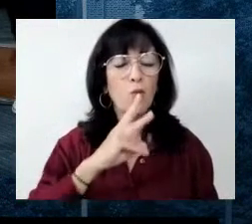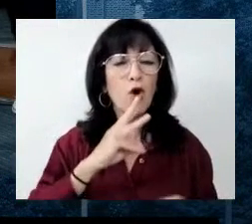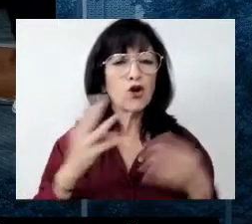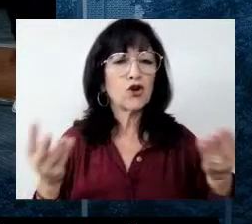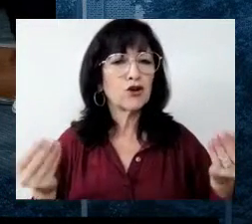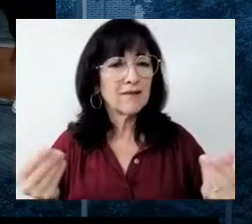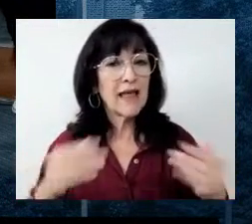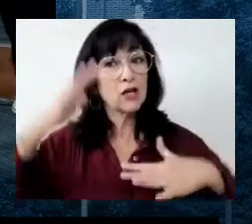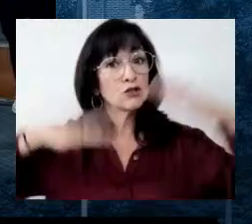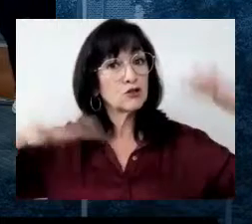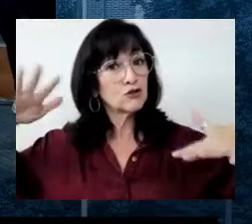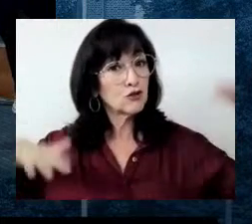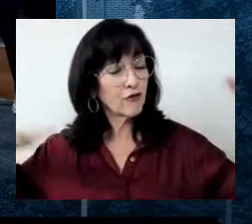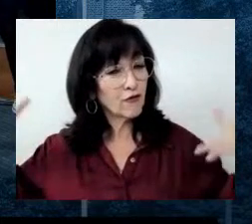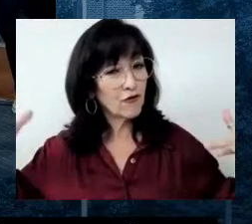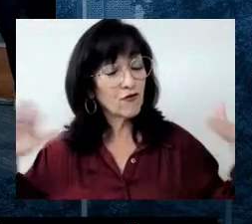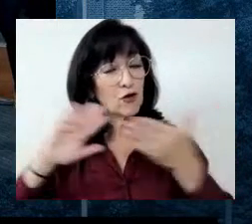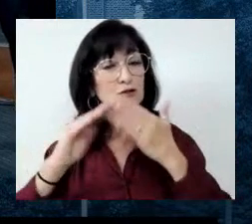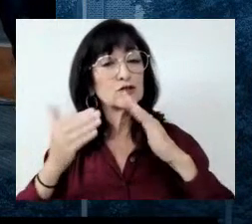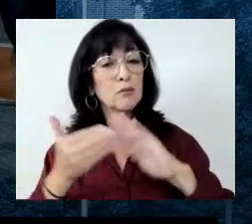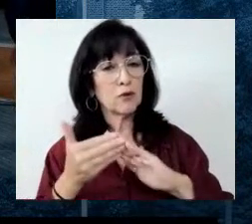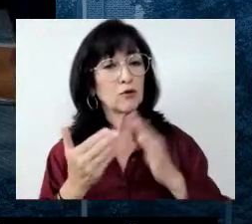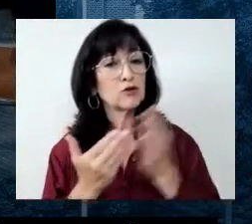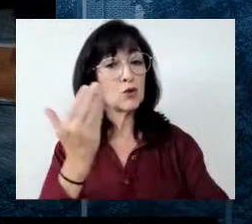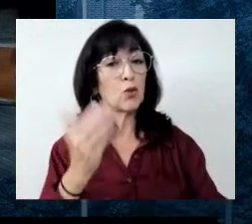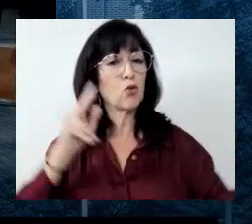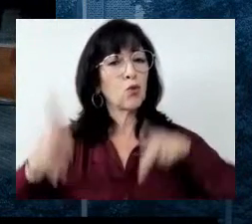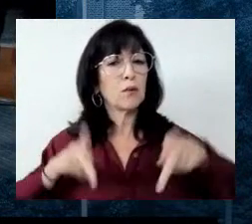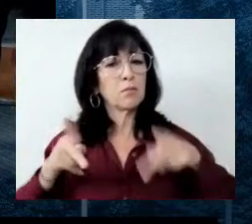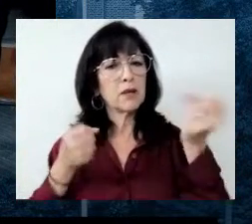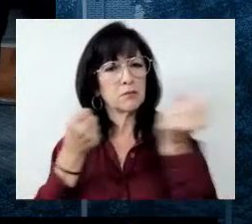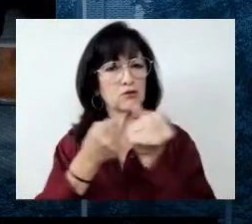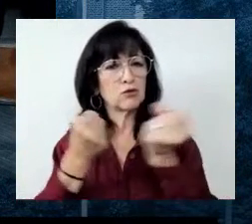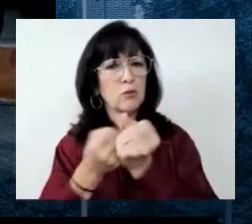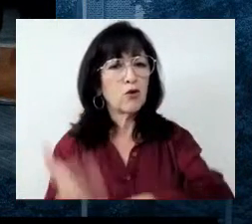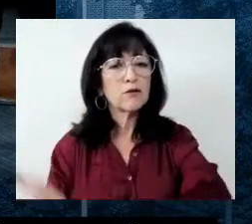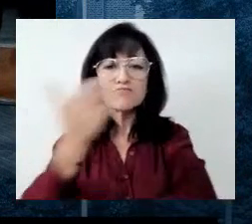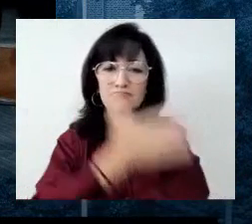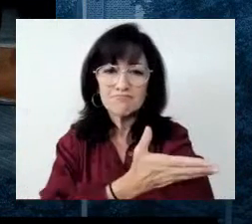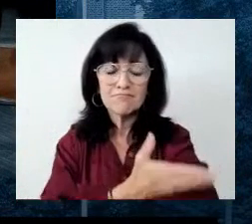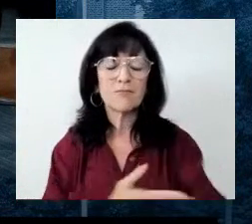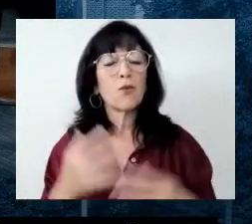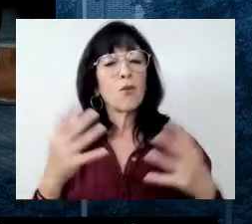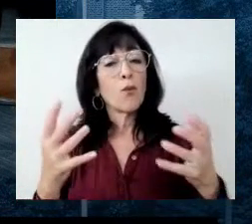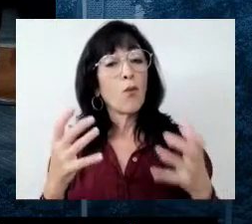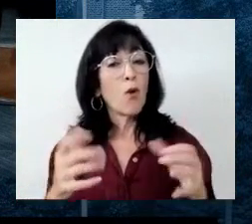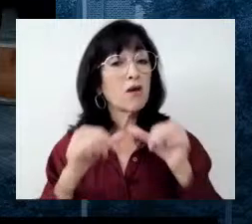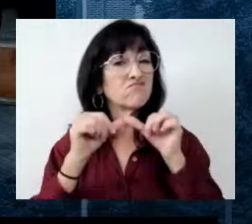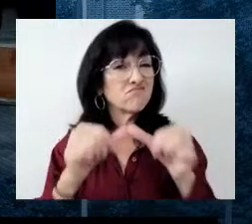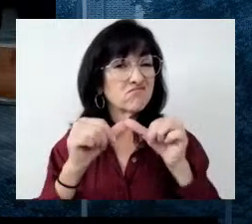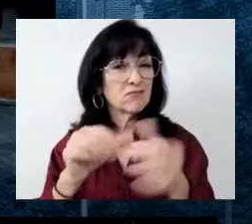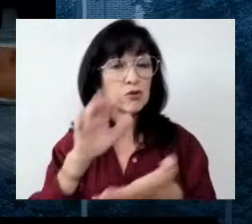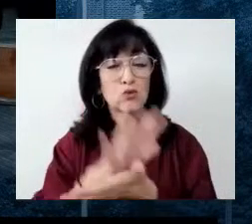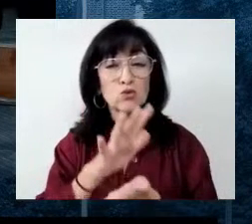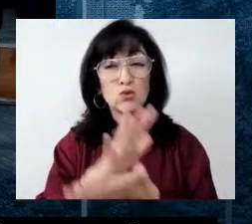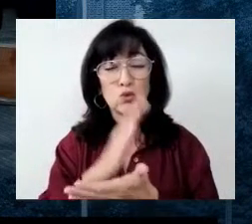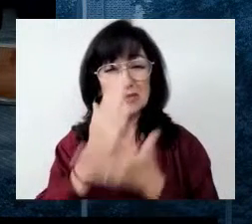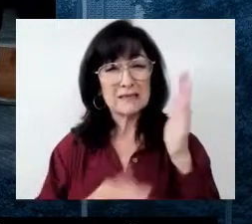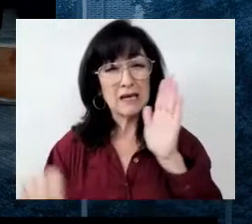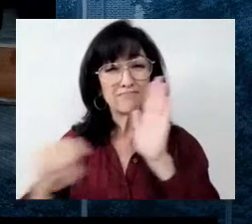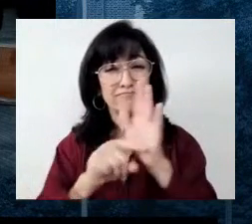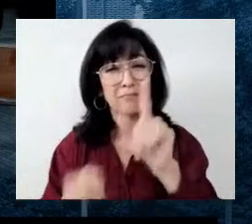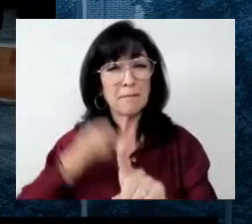through civic action. They also strive to develop sustainable schools that reduce our schools' negative environmental